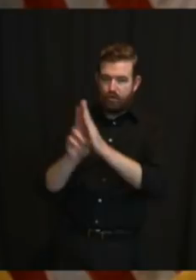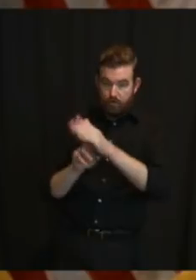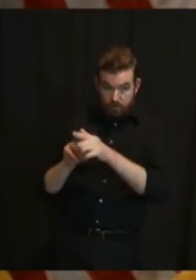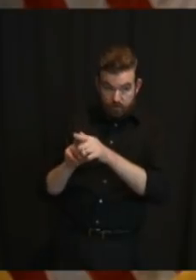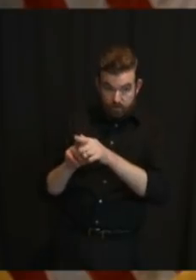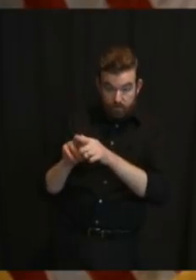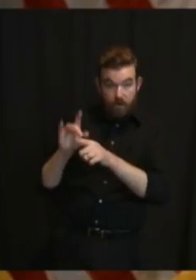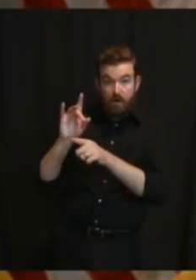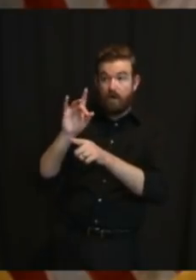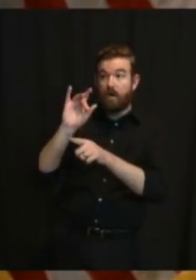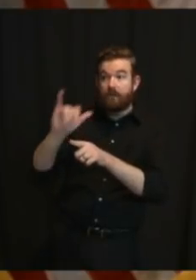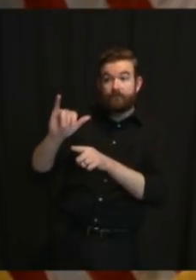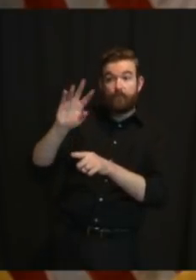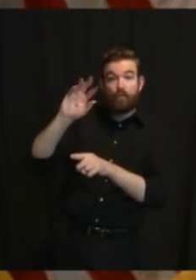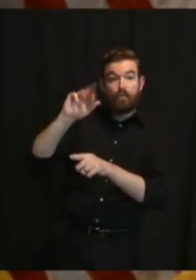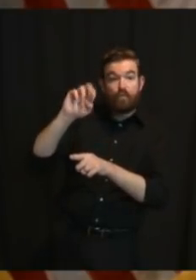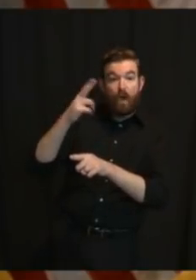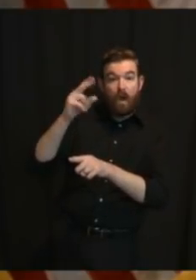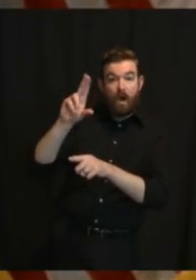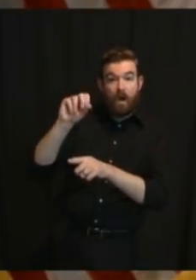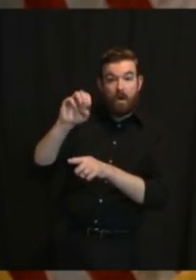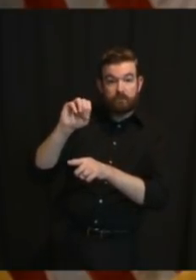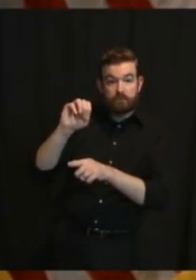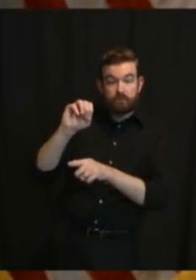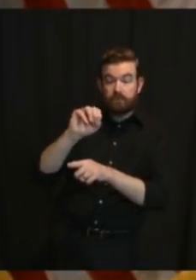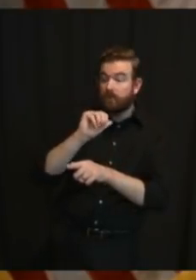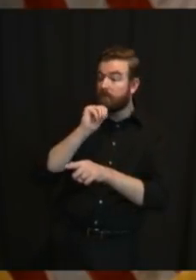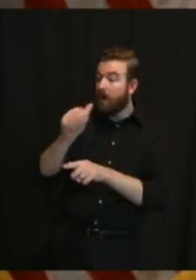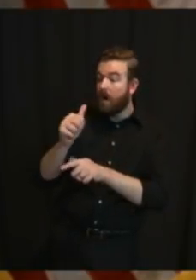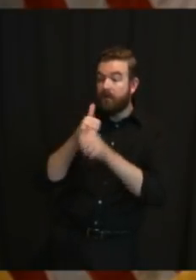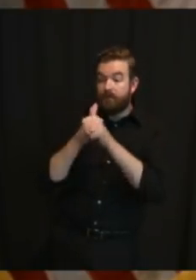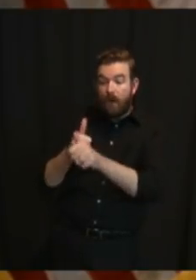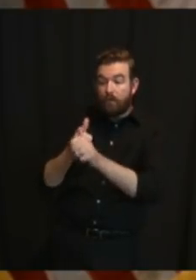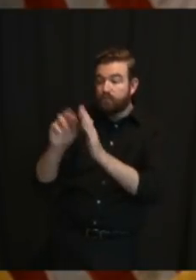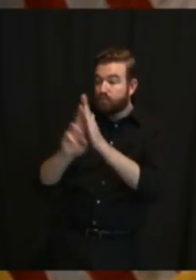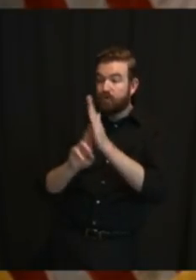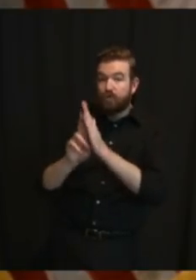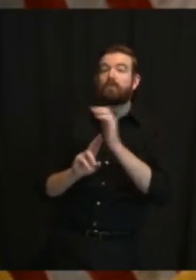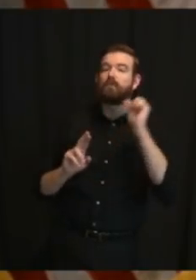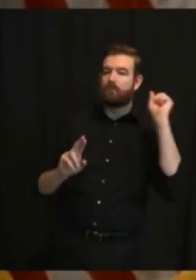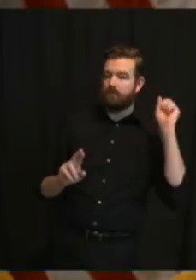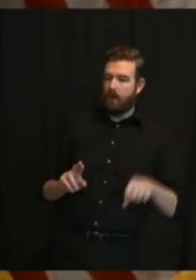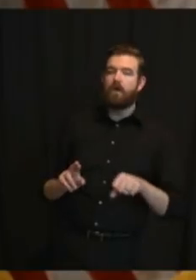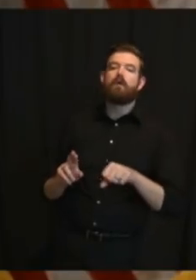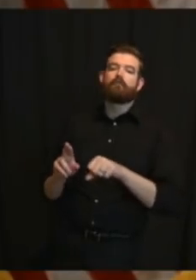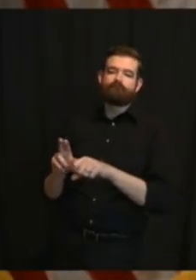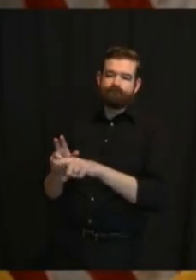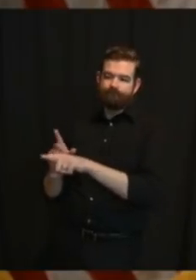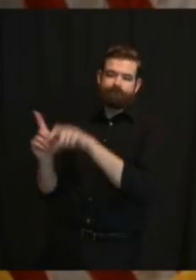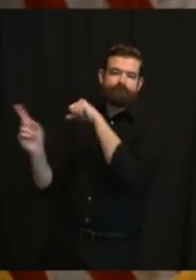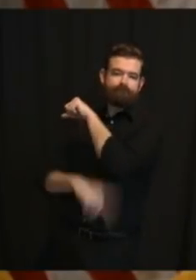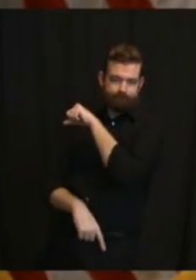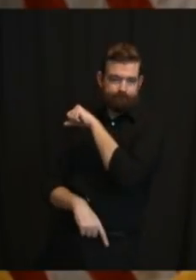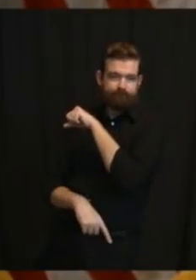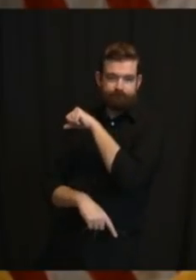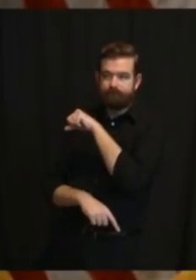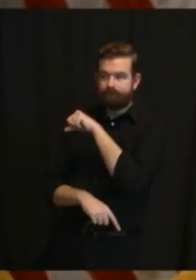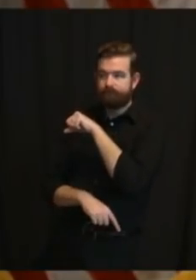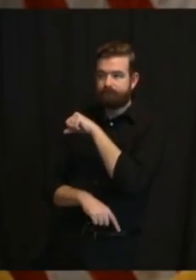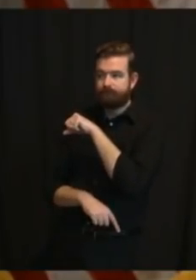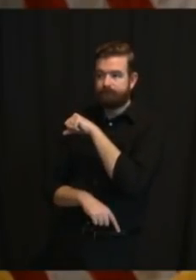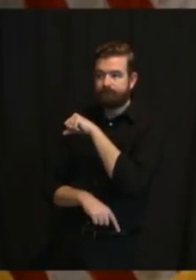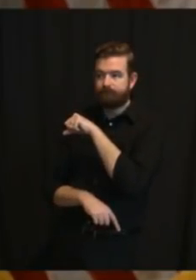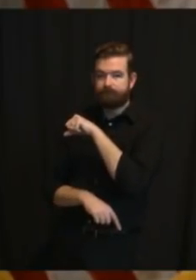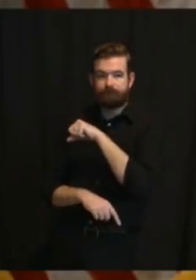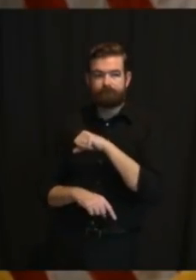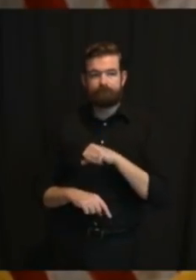be happy to look into it. We're going to have to bring the microphone back because I don't. State Health Department. March 31st letter. I didn't